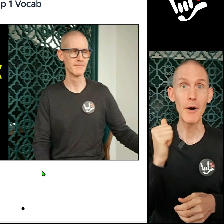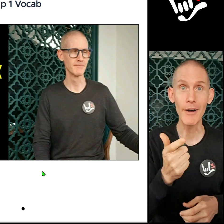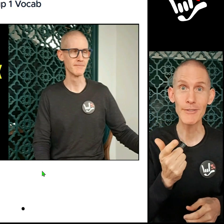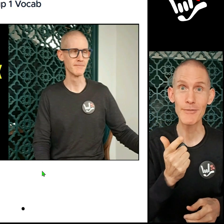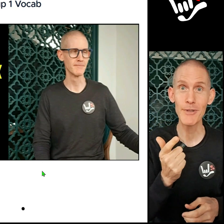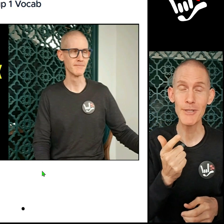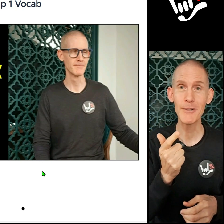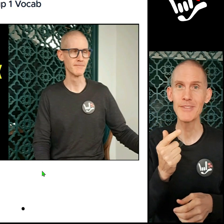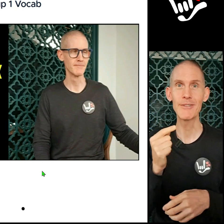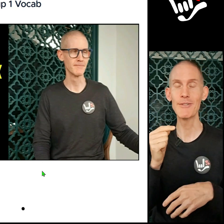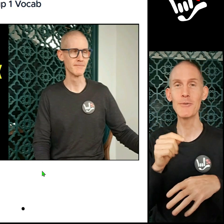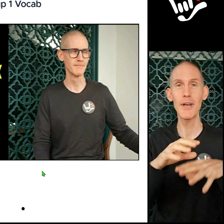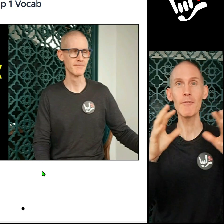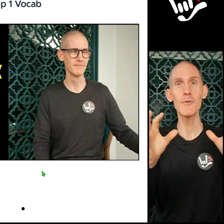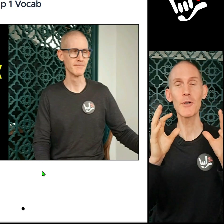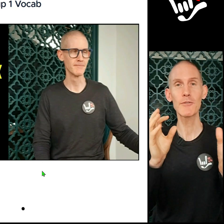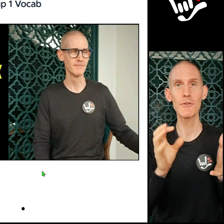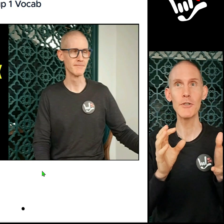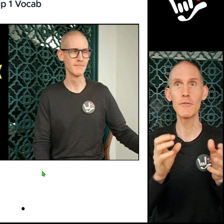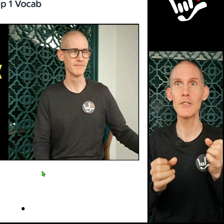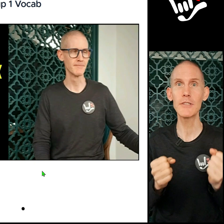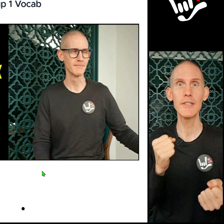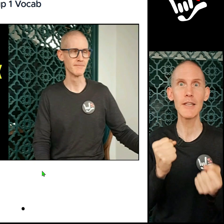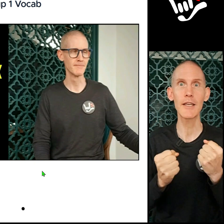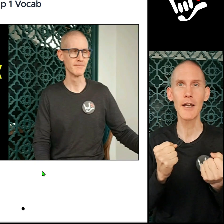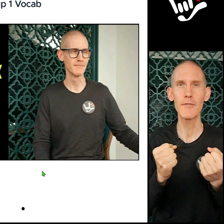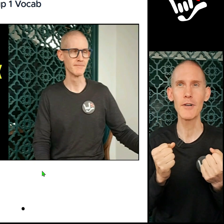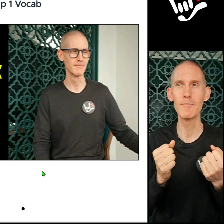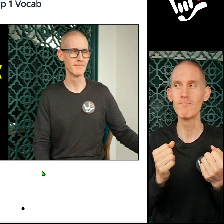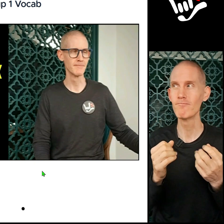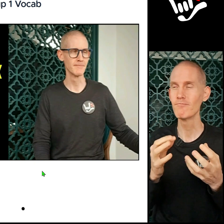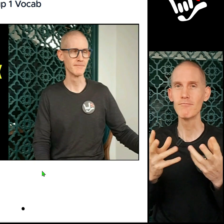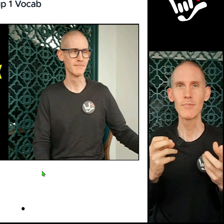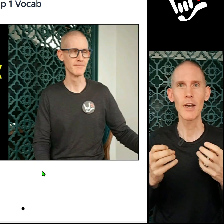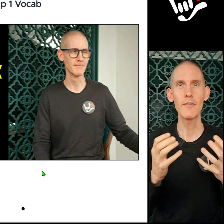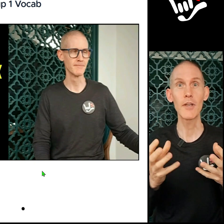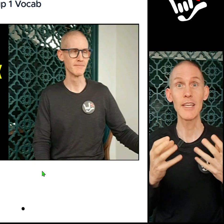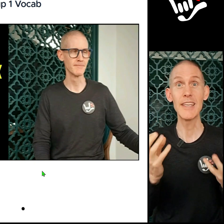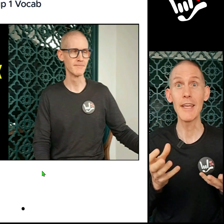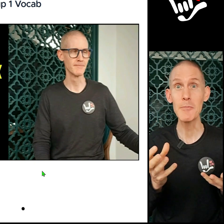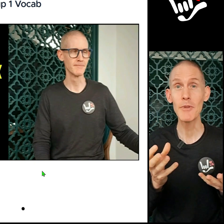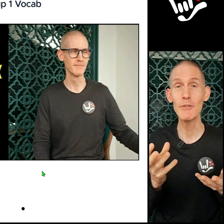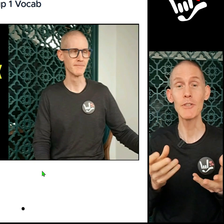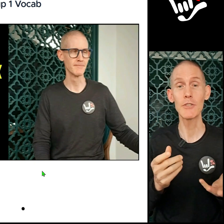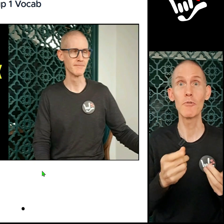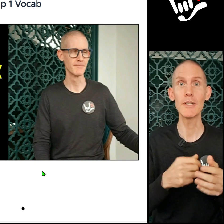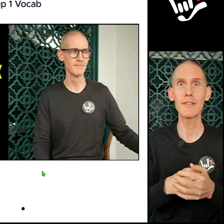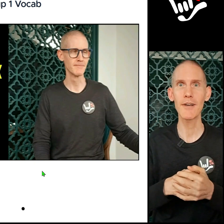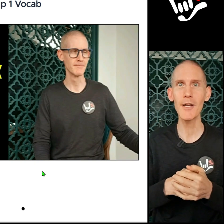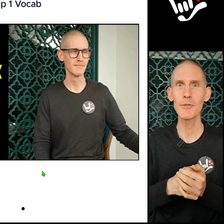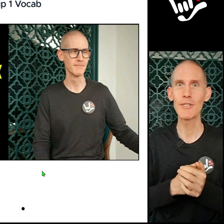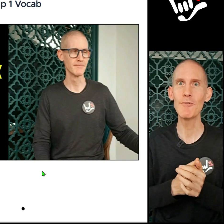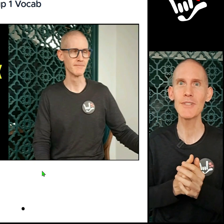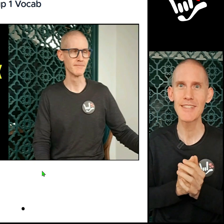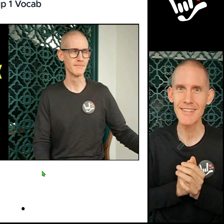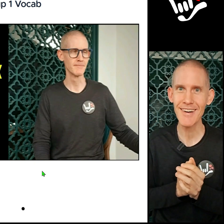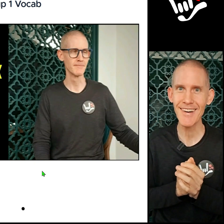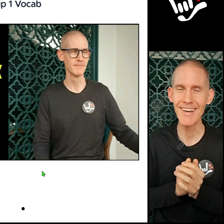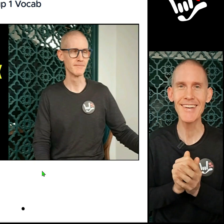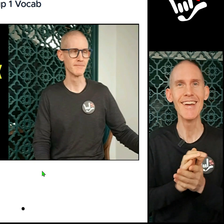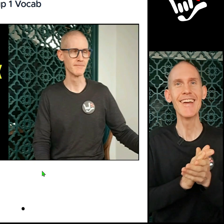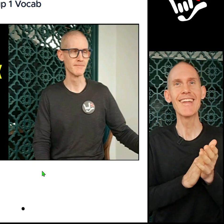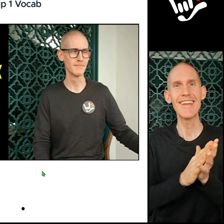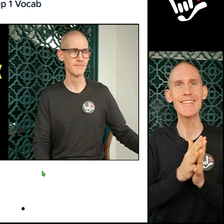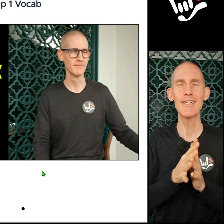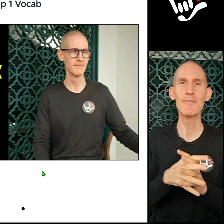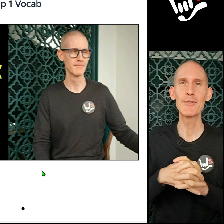you can pause the video, you can do whatever works for you. If you just need like kind of like a game, then you can just race the timer. See if you can